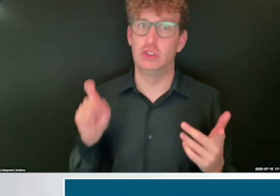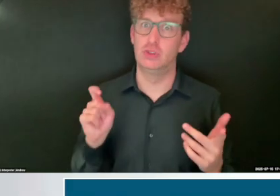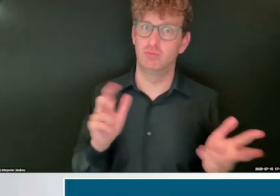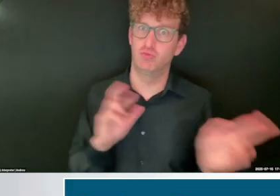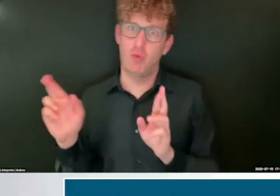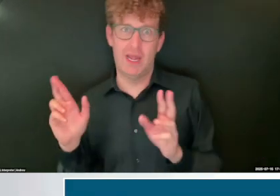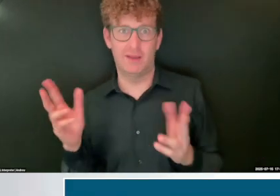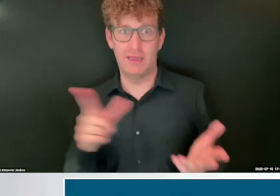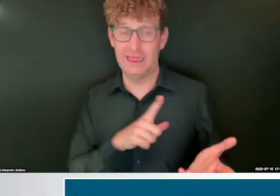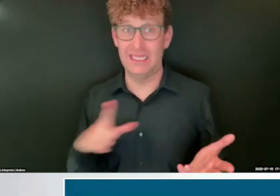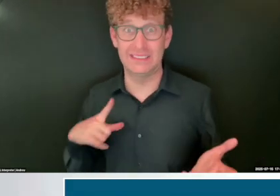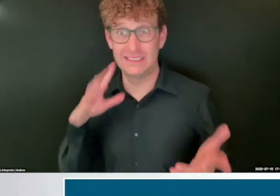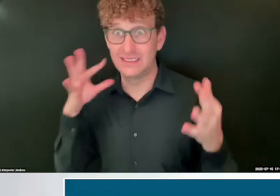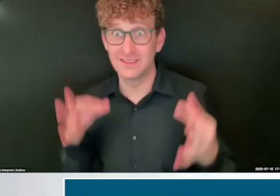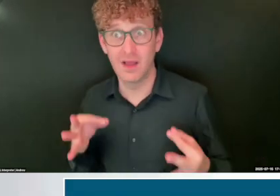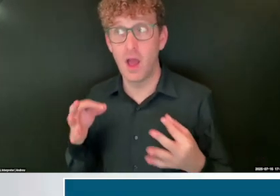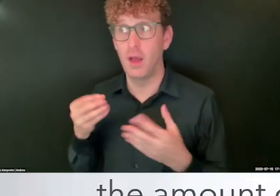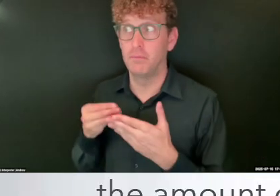months. Next slide, please.